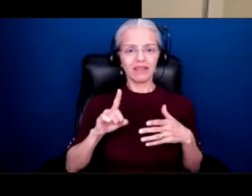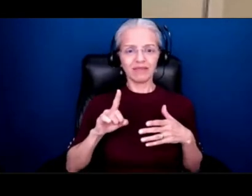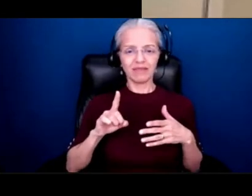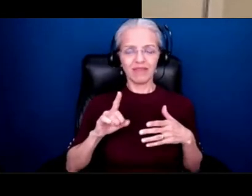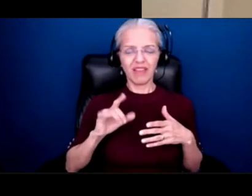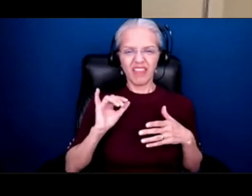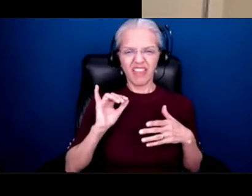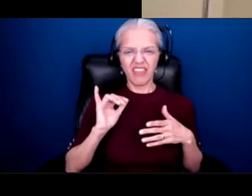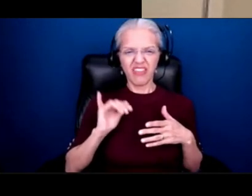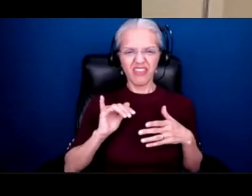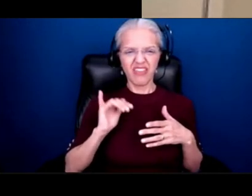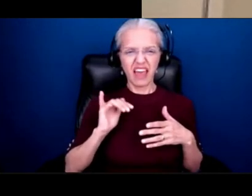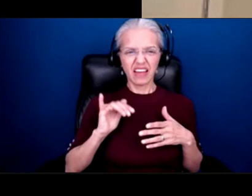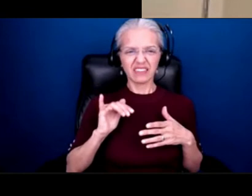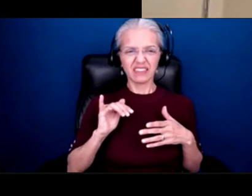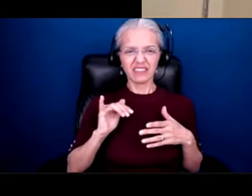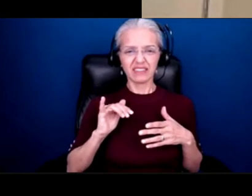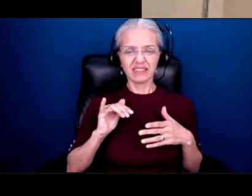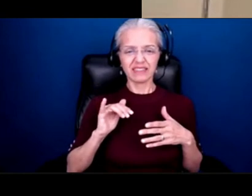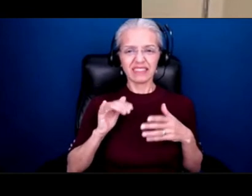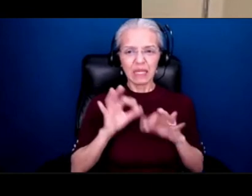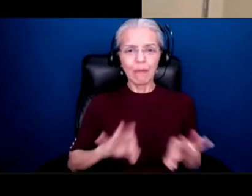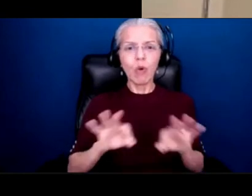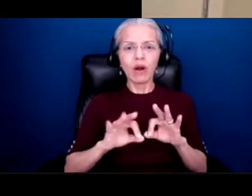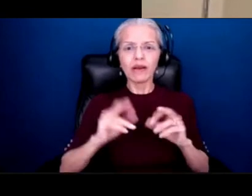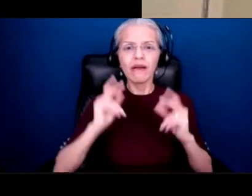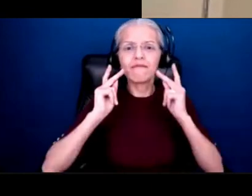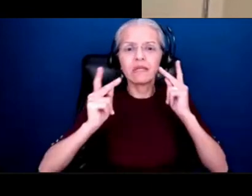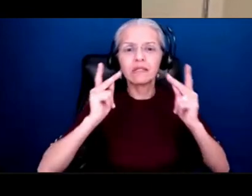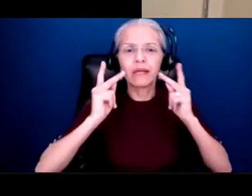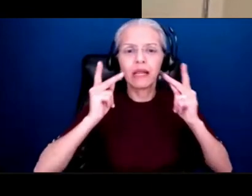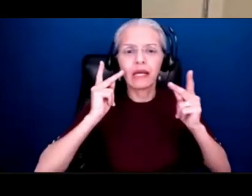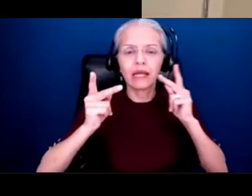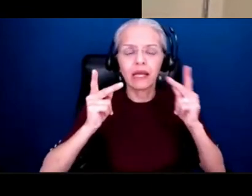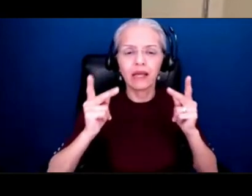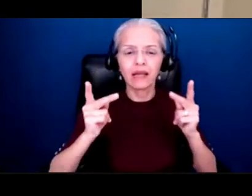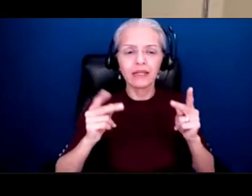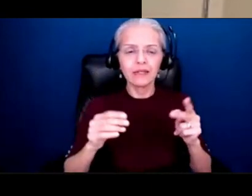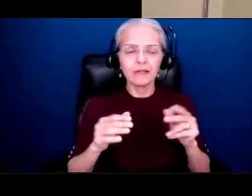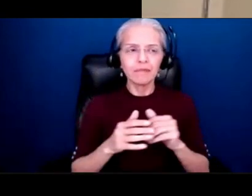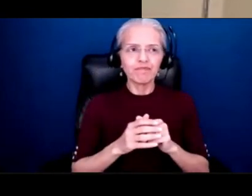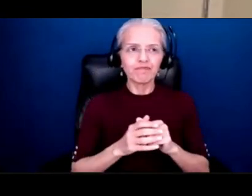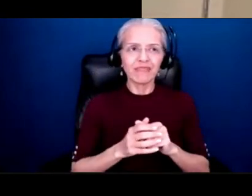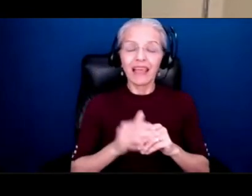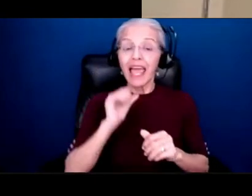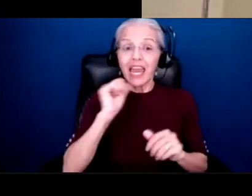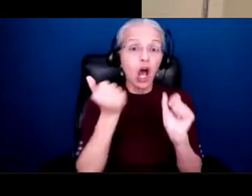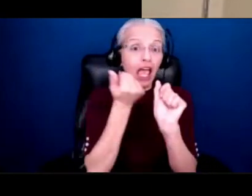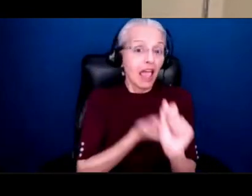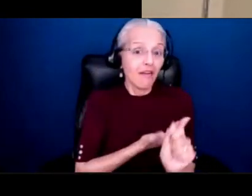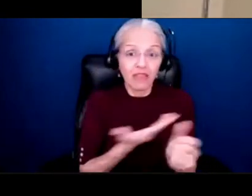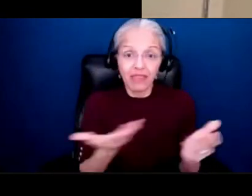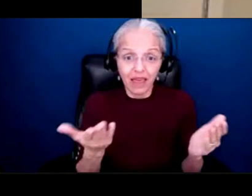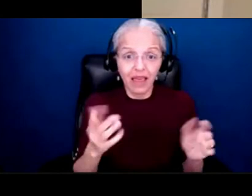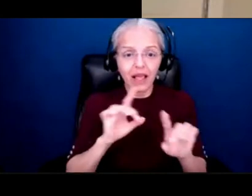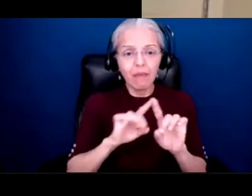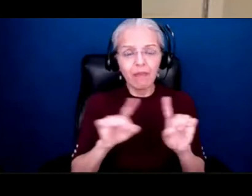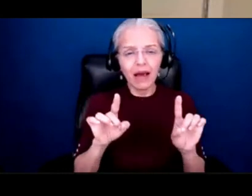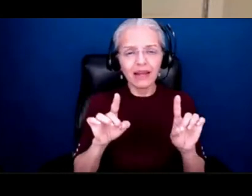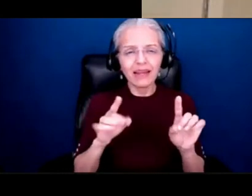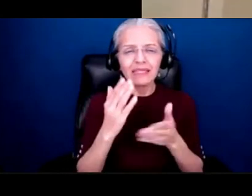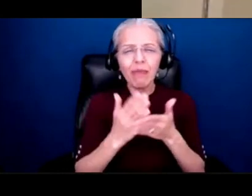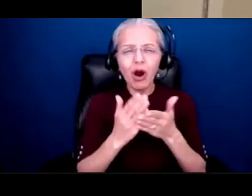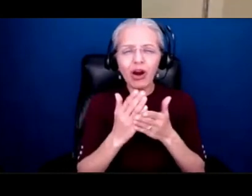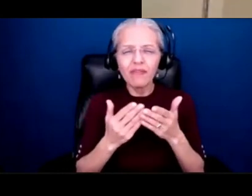I created, Visibility. It's not everything. It's part of the puzzle. It's part